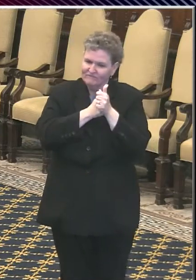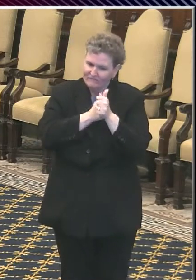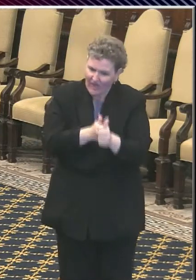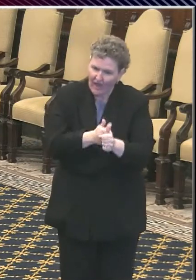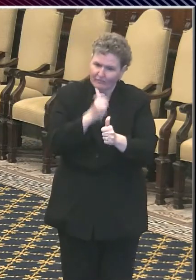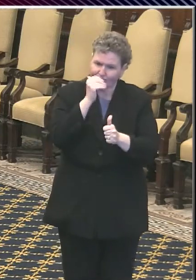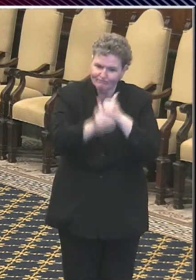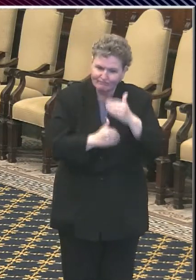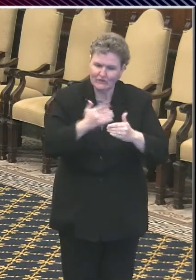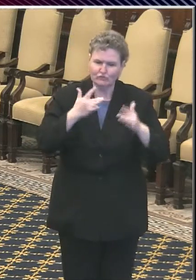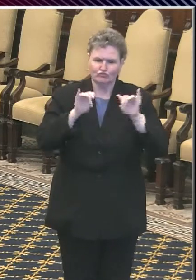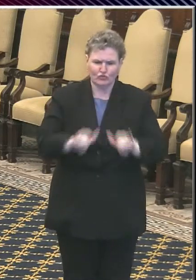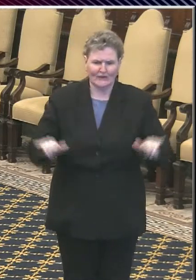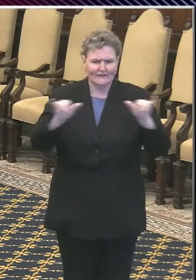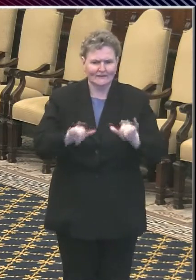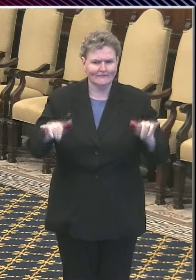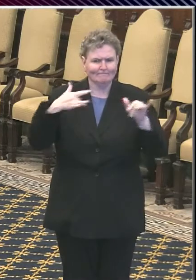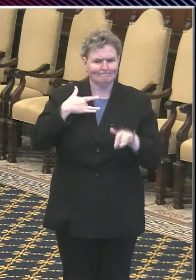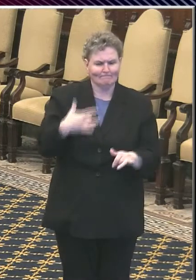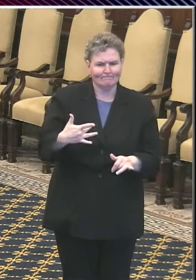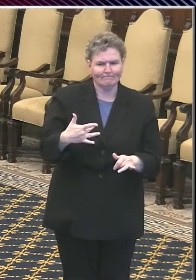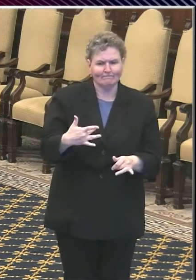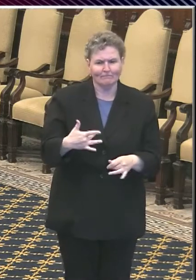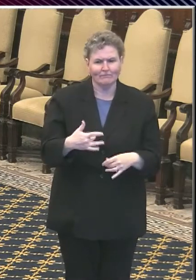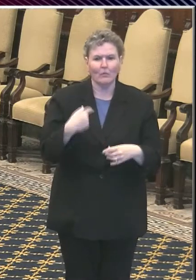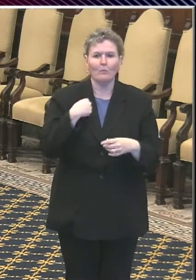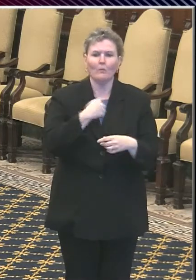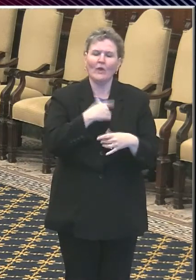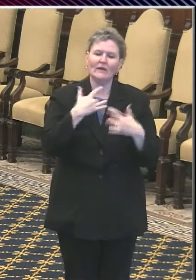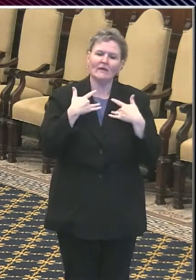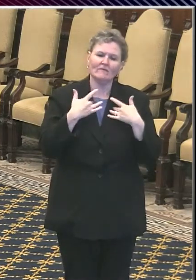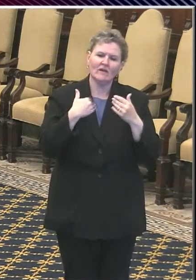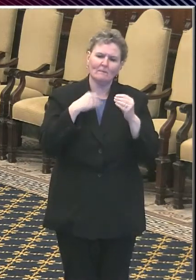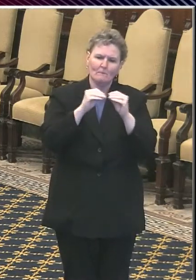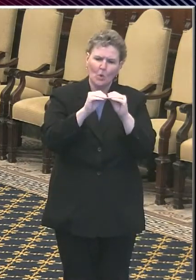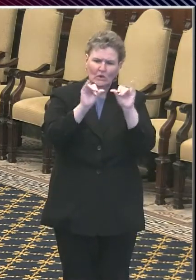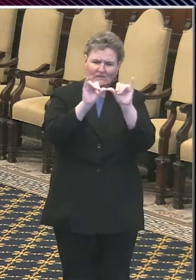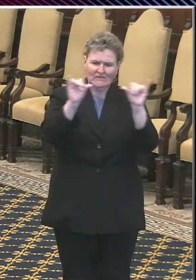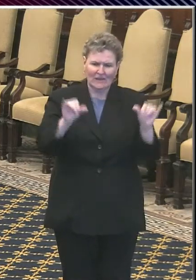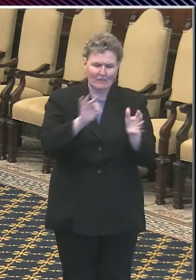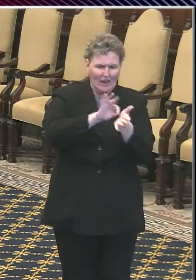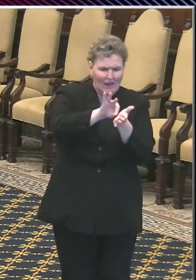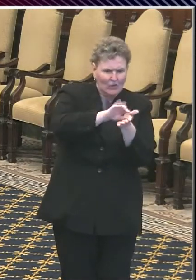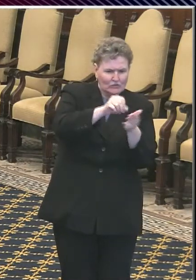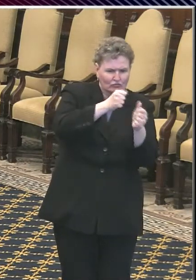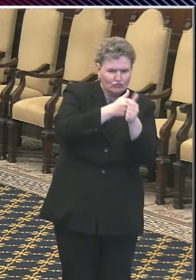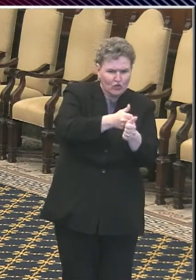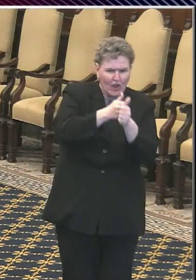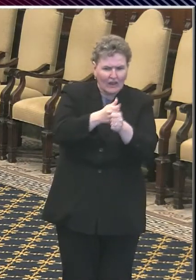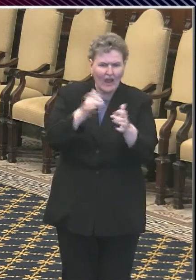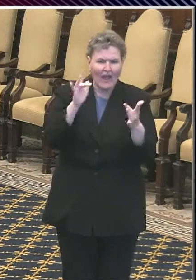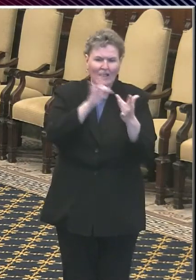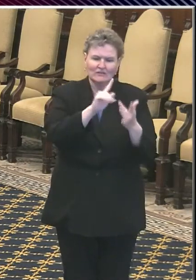the Southeast Pennsylvania region. Those numbers are continuing to decrease. We're going down about 8 days in a row there. We have a